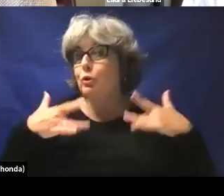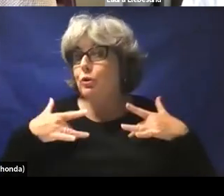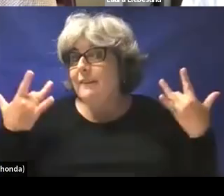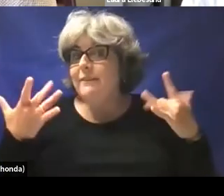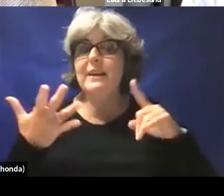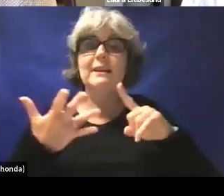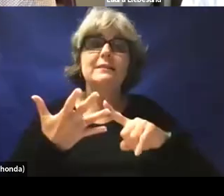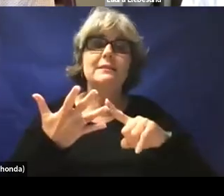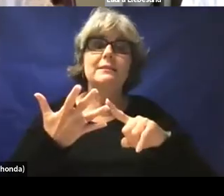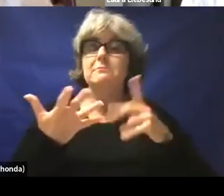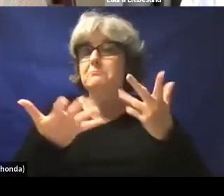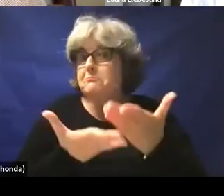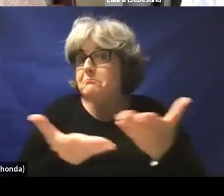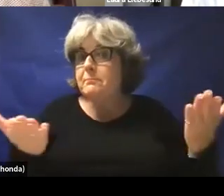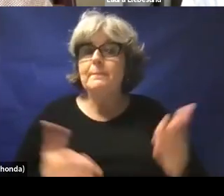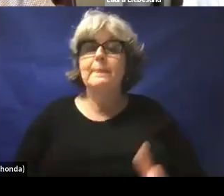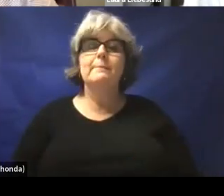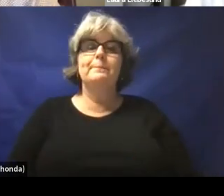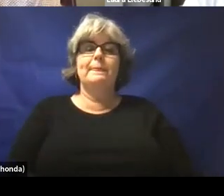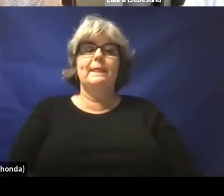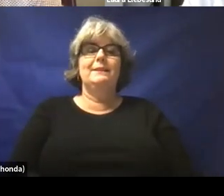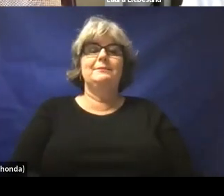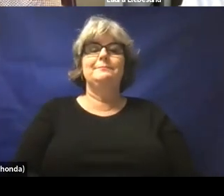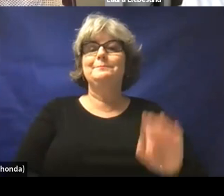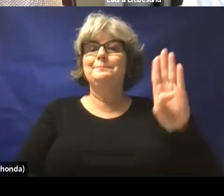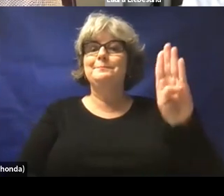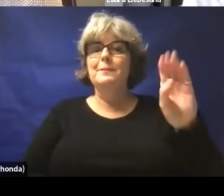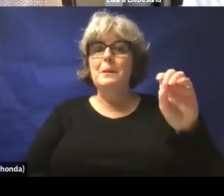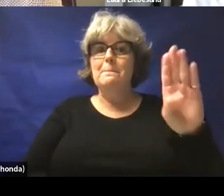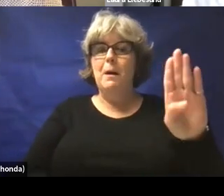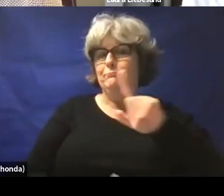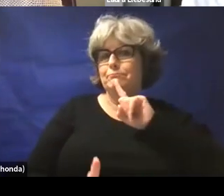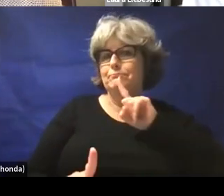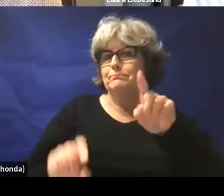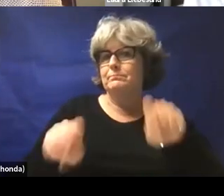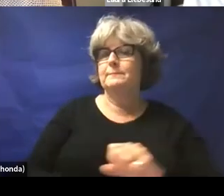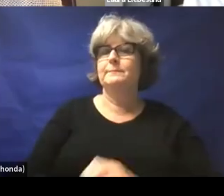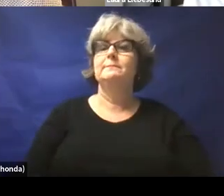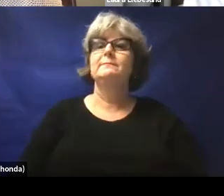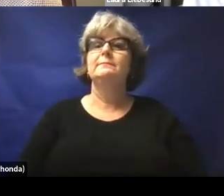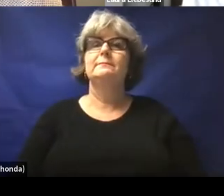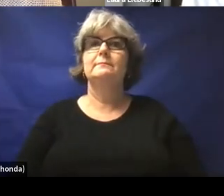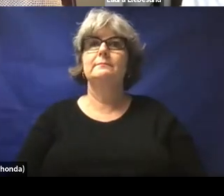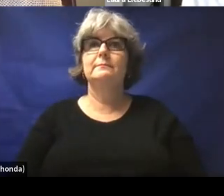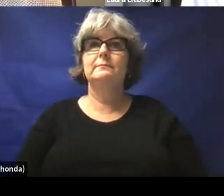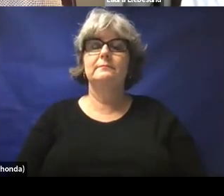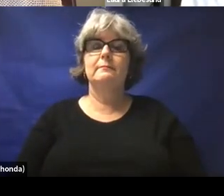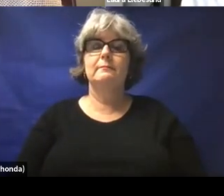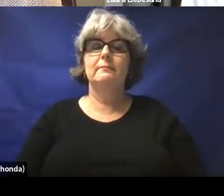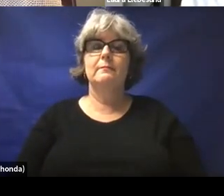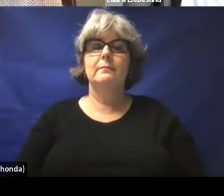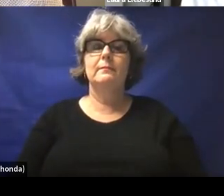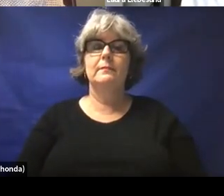like that? Sure, yeah, I can take that one. I think, you know, one of the things, because there is such a strong community